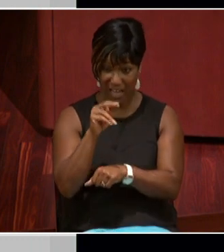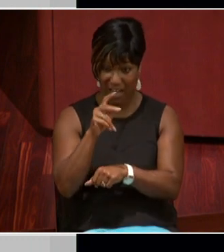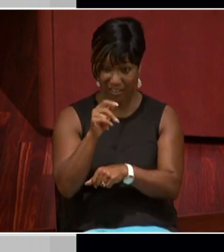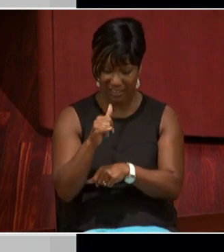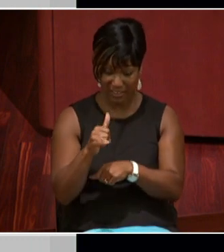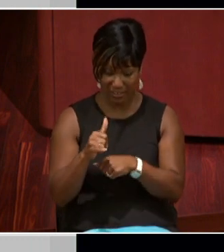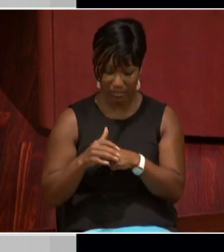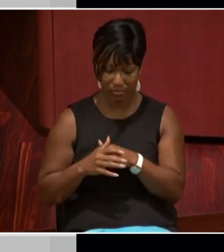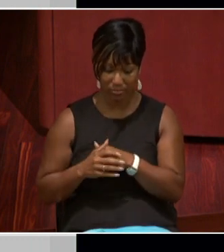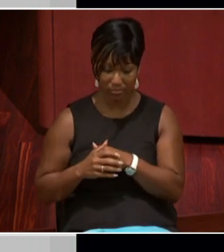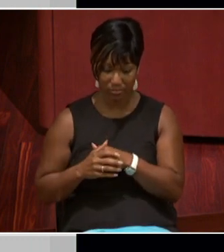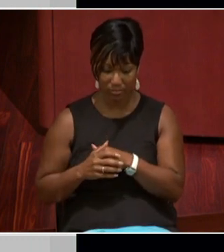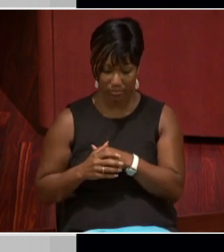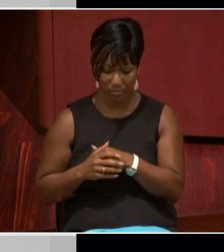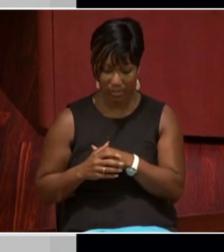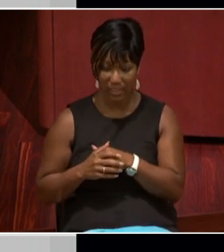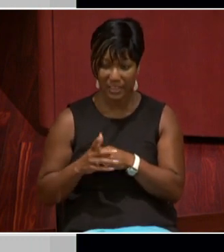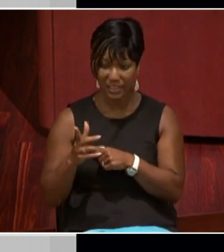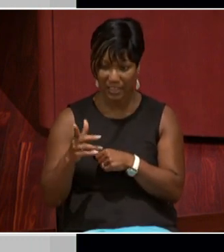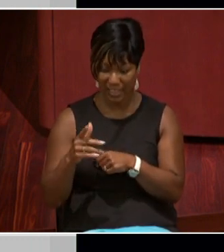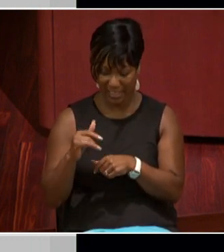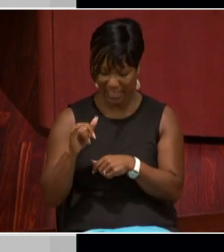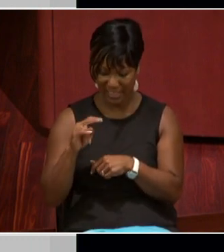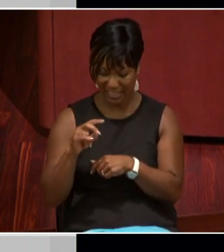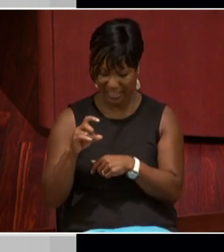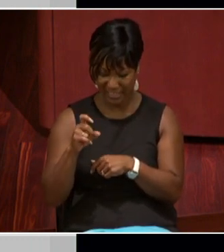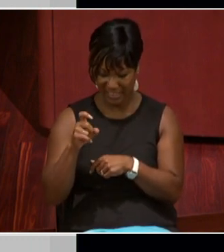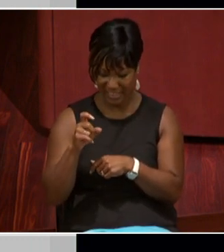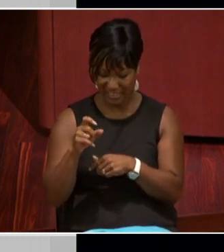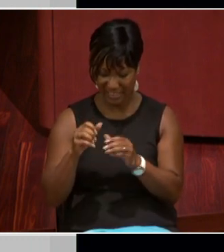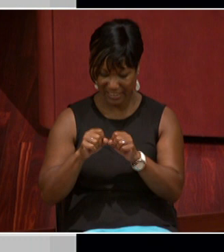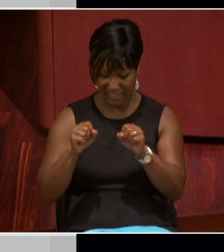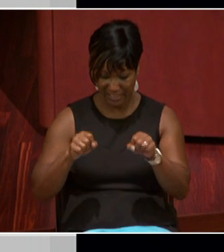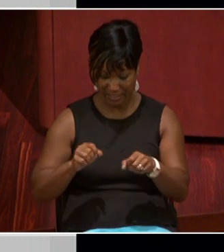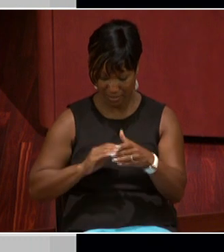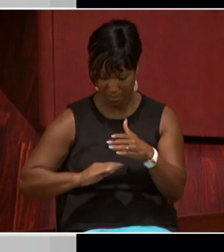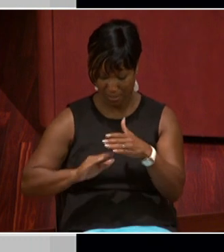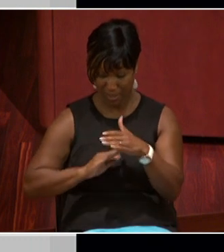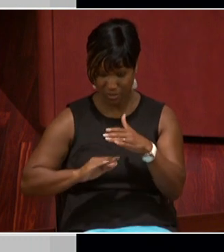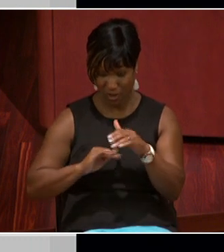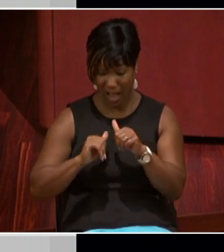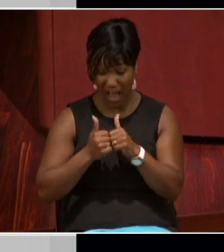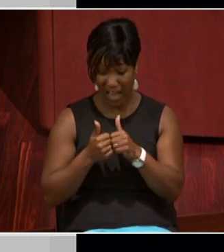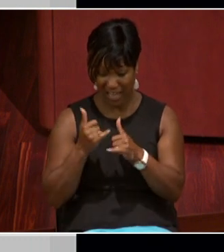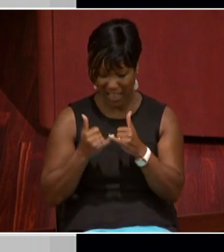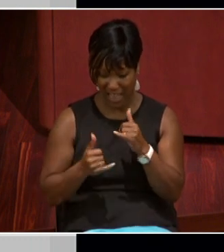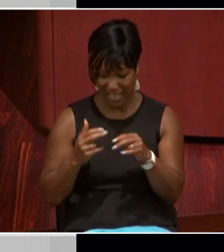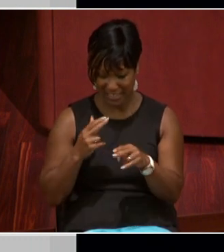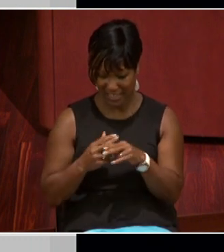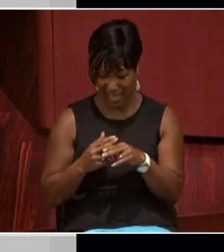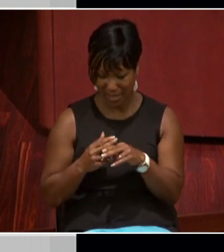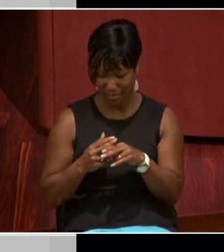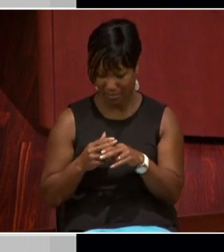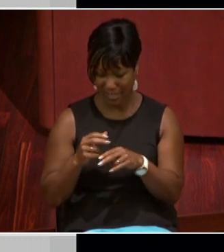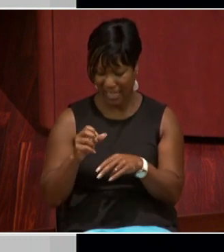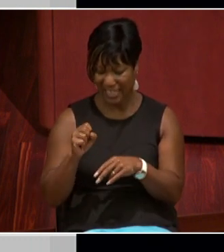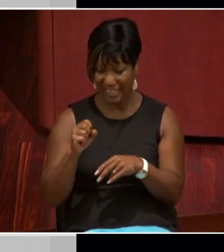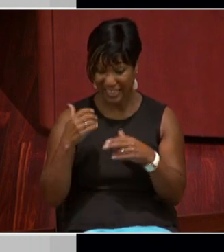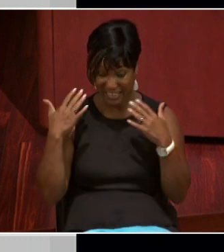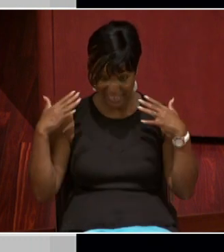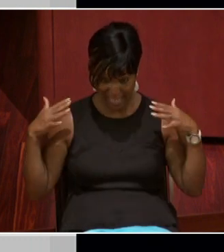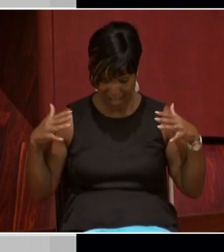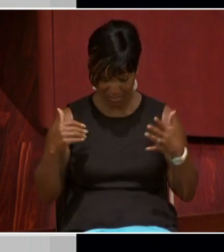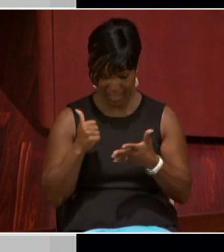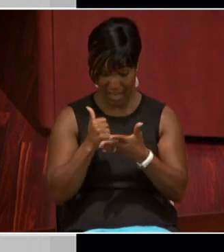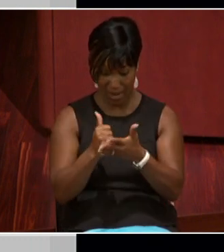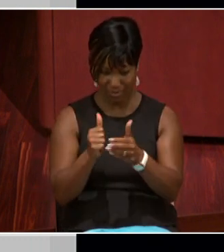Soundex is a phonetic indexing system that is based on the way a last name sounds, and it helps you with spelling